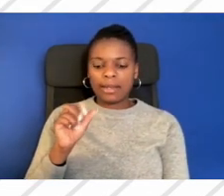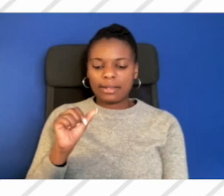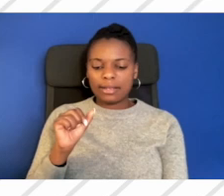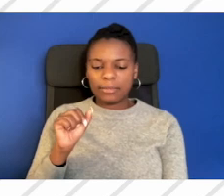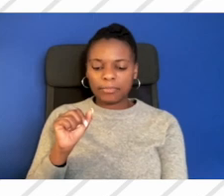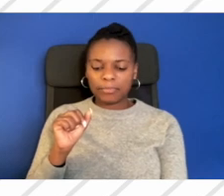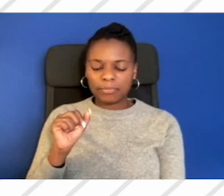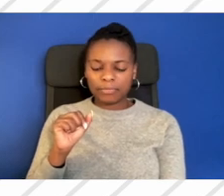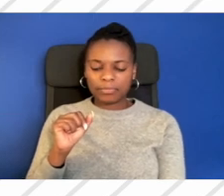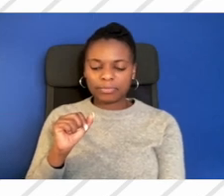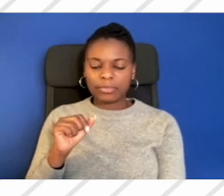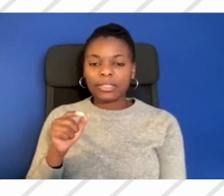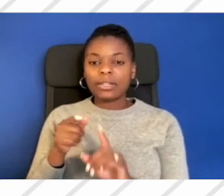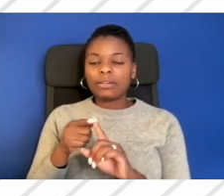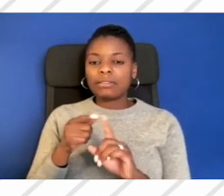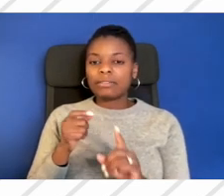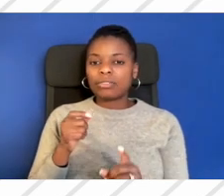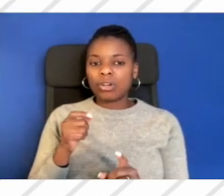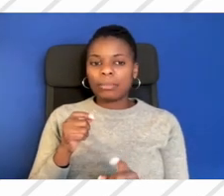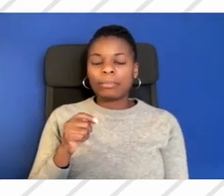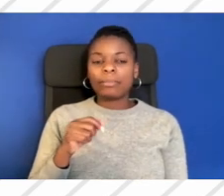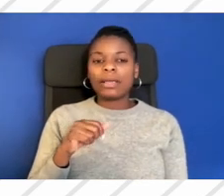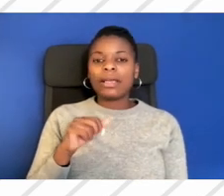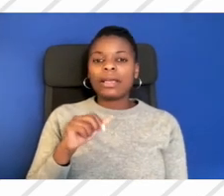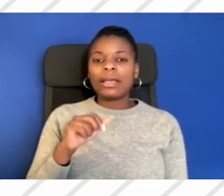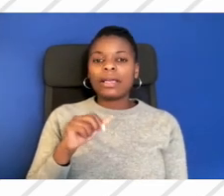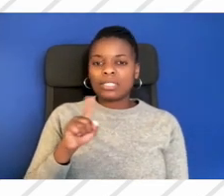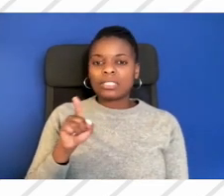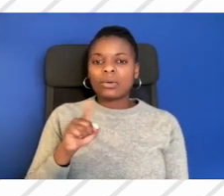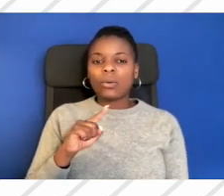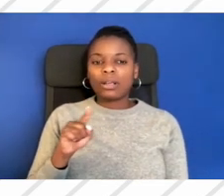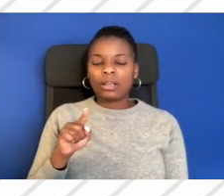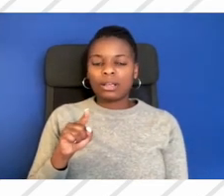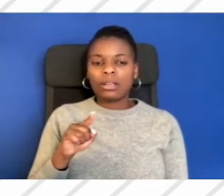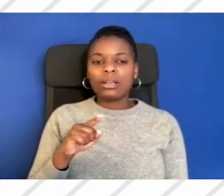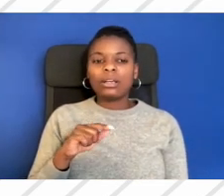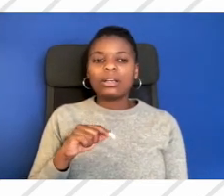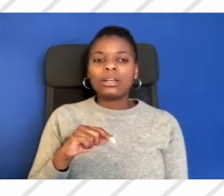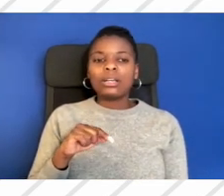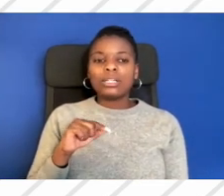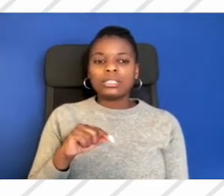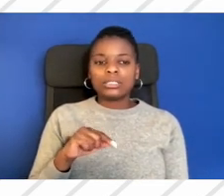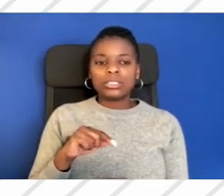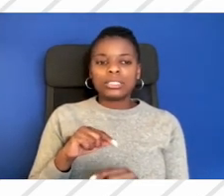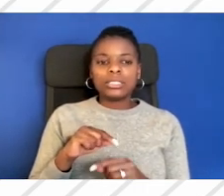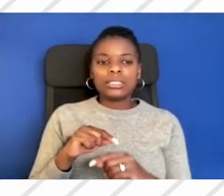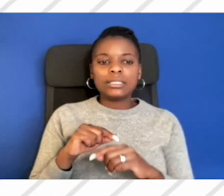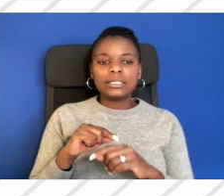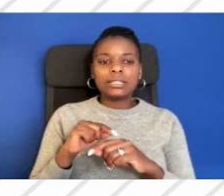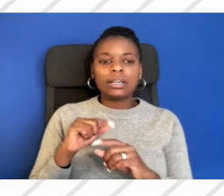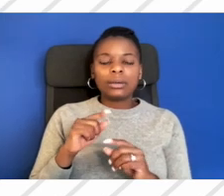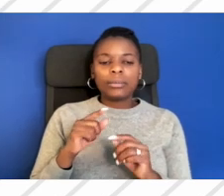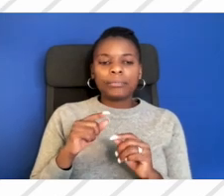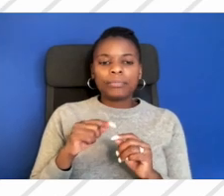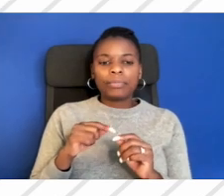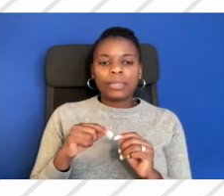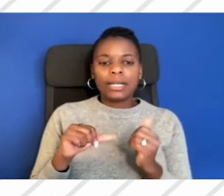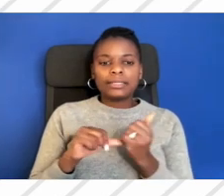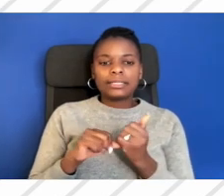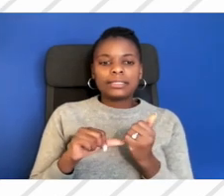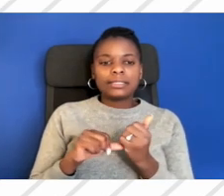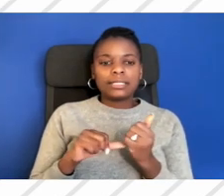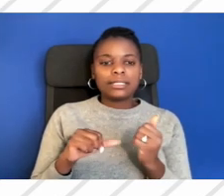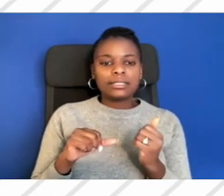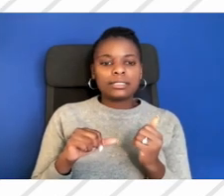from Ganada, Arizona. Yeah. She is an assistant professor in educational leadership and innovation at Arizona